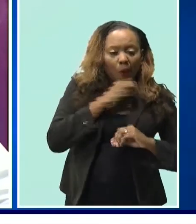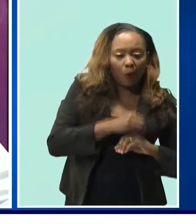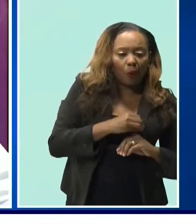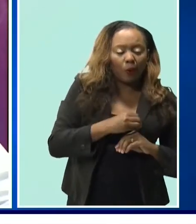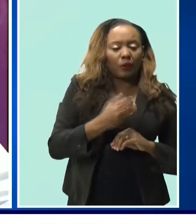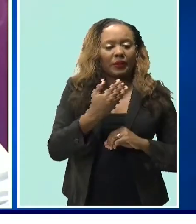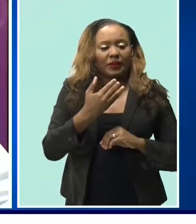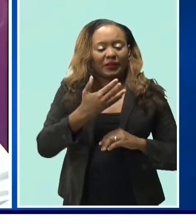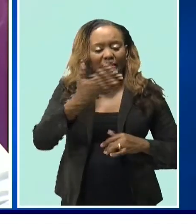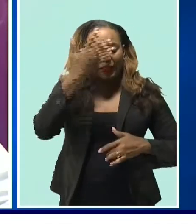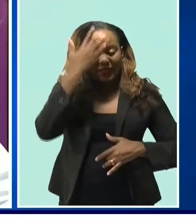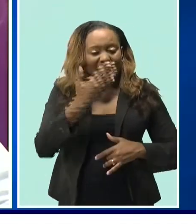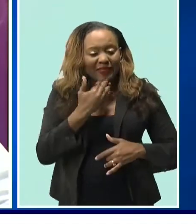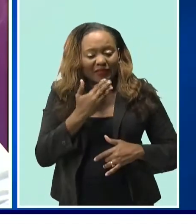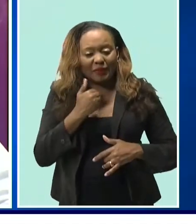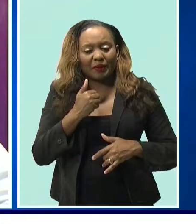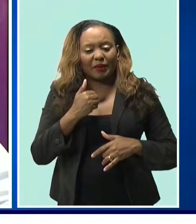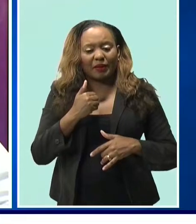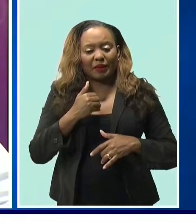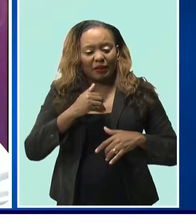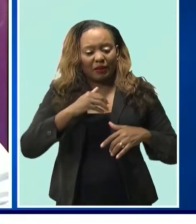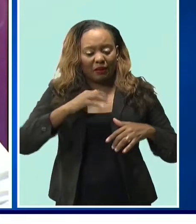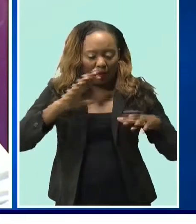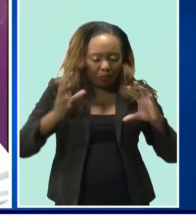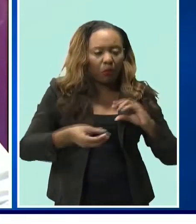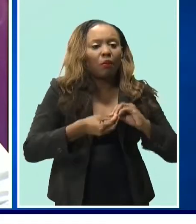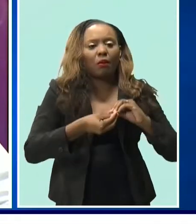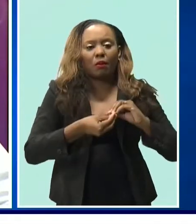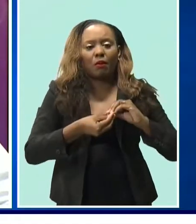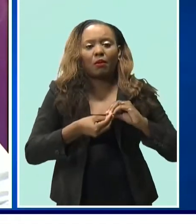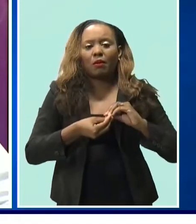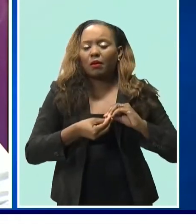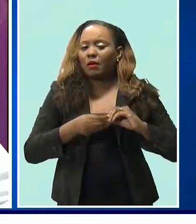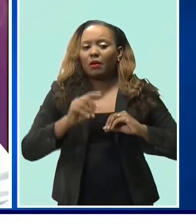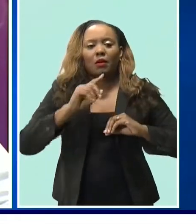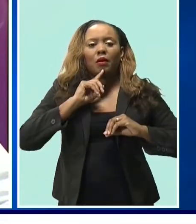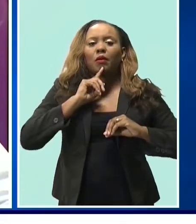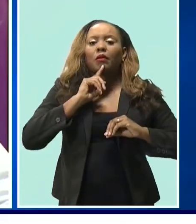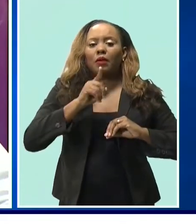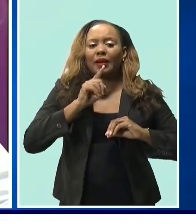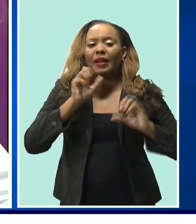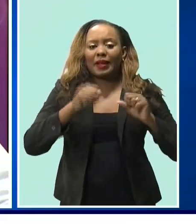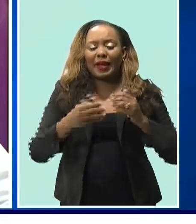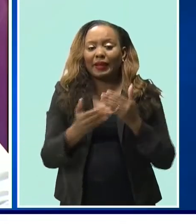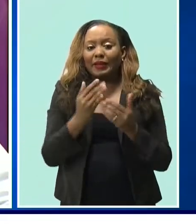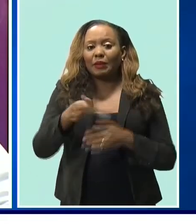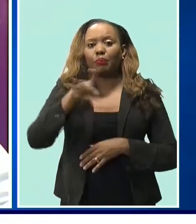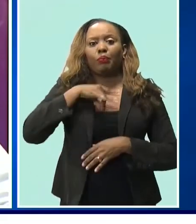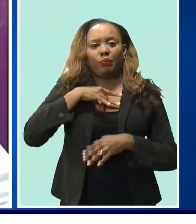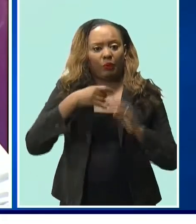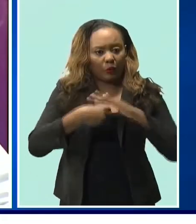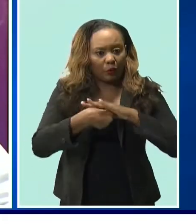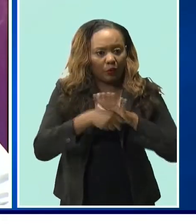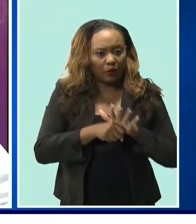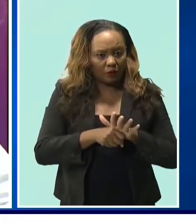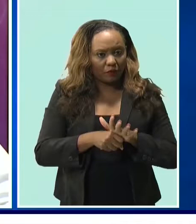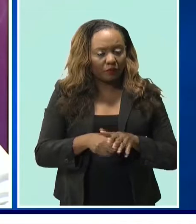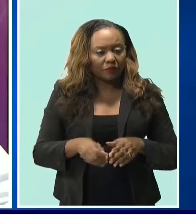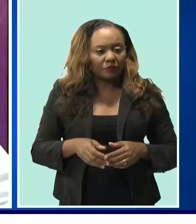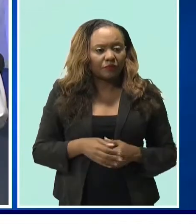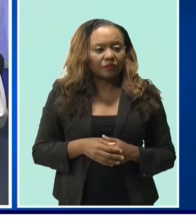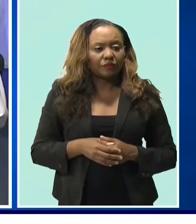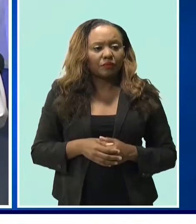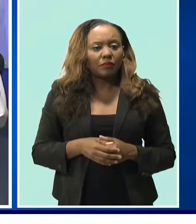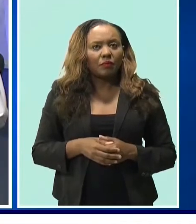of persons with NCDs, does represent, as I said, a bit of a perfect storm for adverse outcomes. Now, outside of that, we